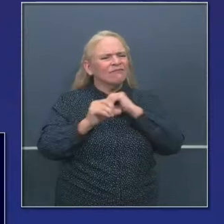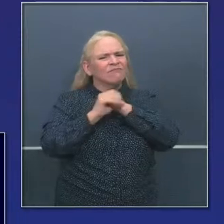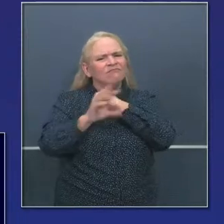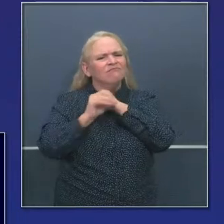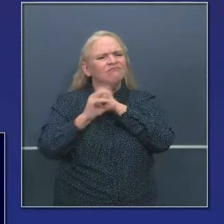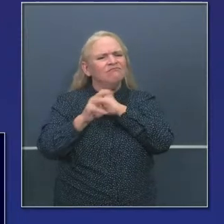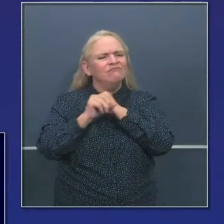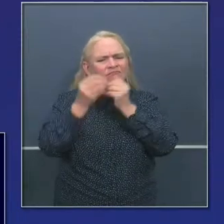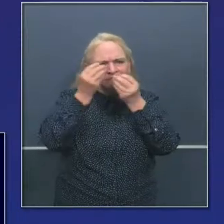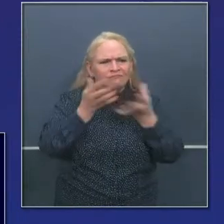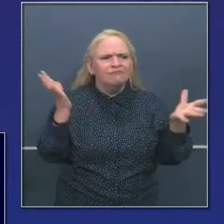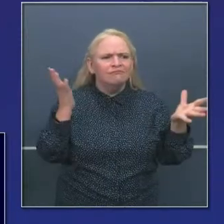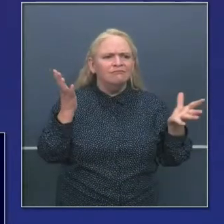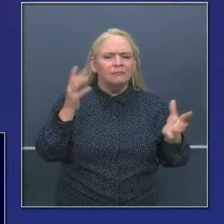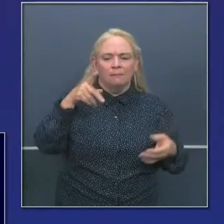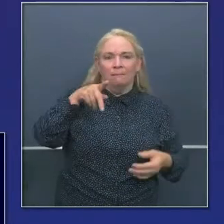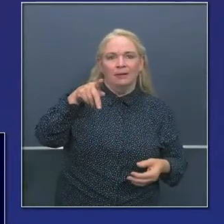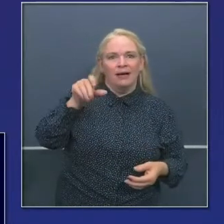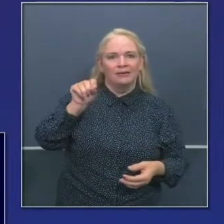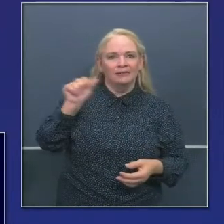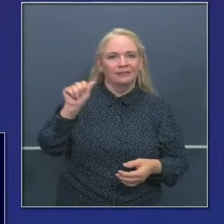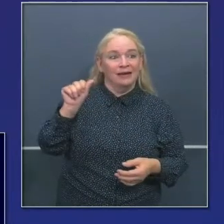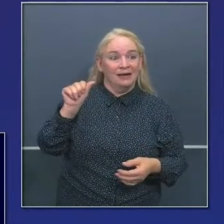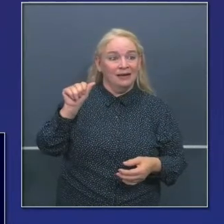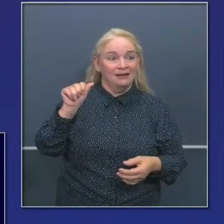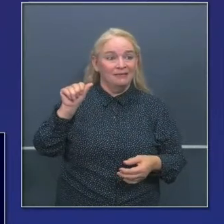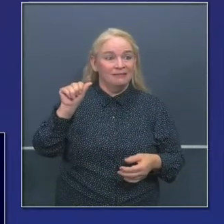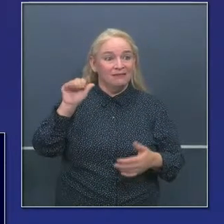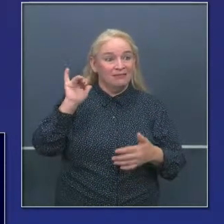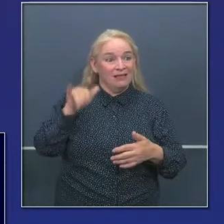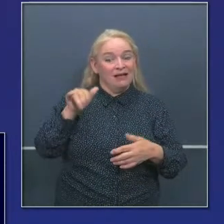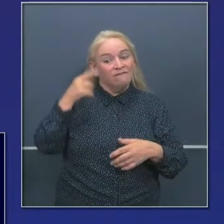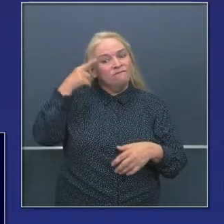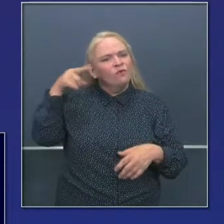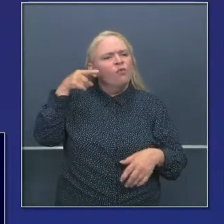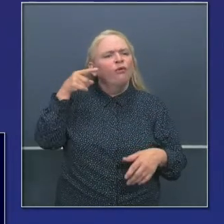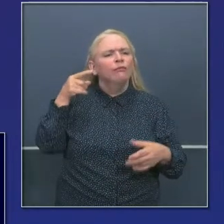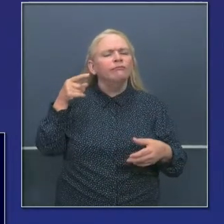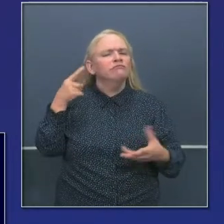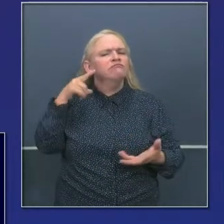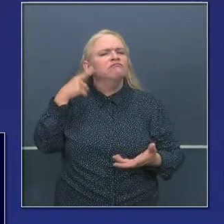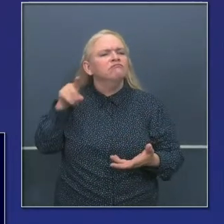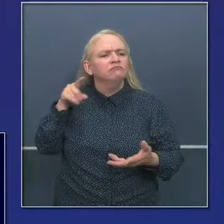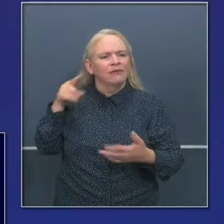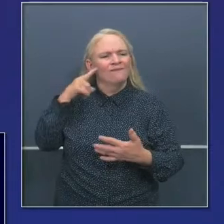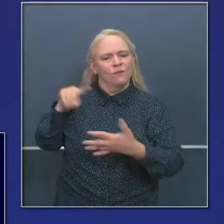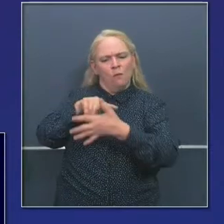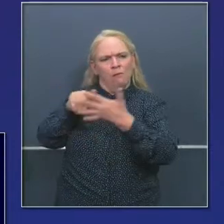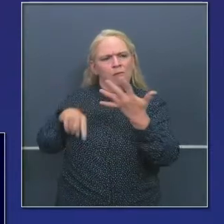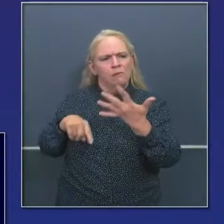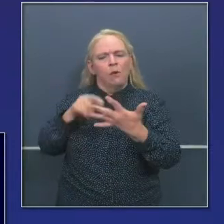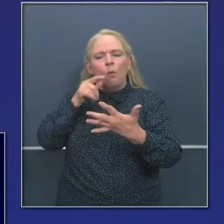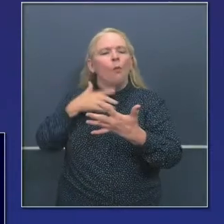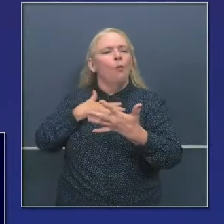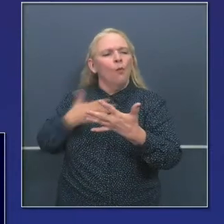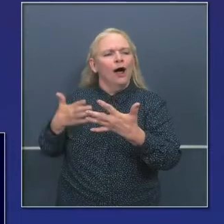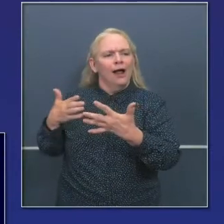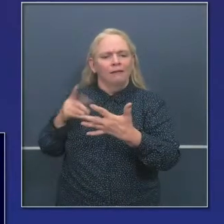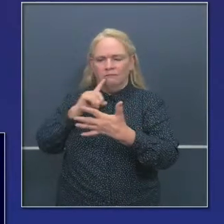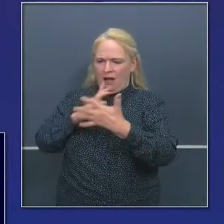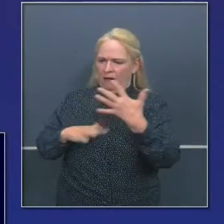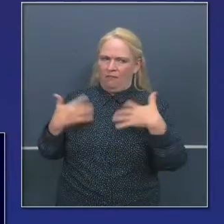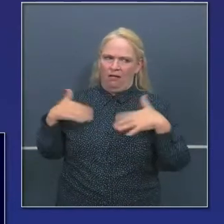campaign that we put out a number of weeks back was not only that 4 ex-governors were willing to do it, which was humbling in and of itself,